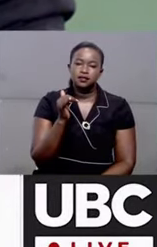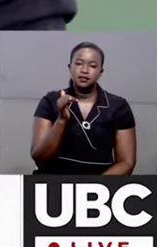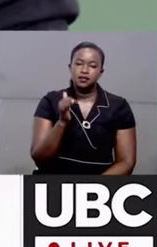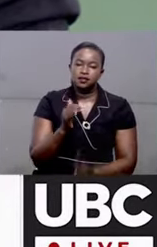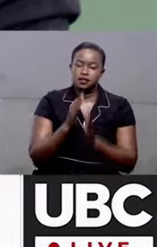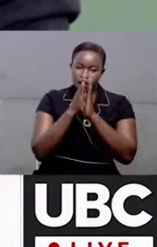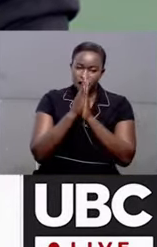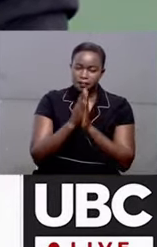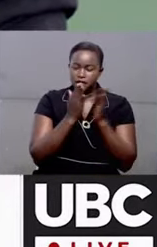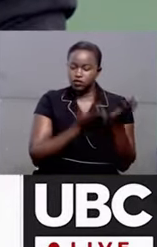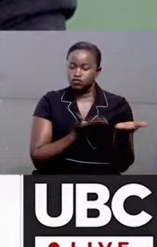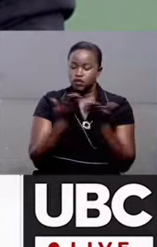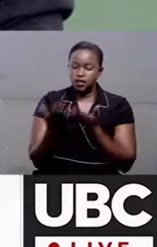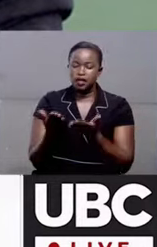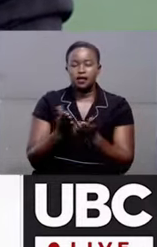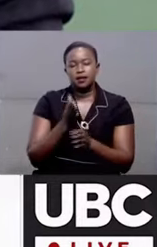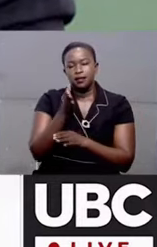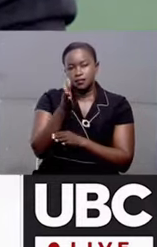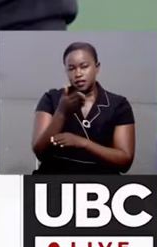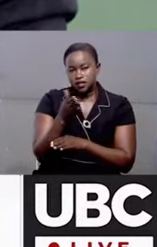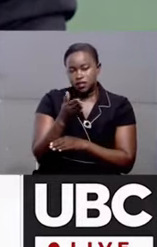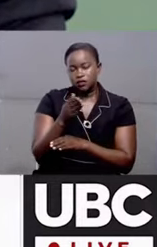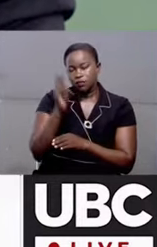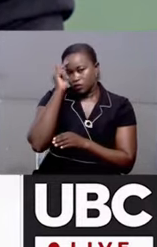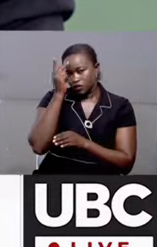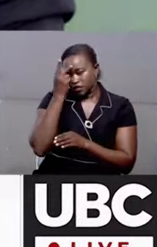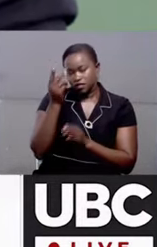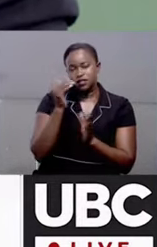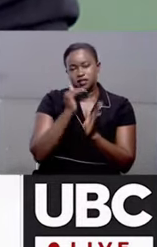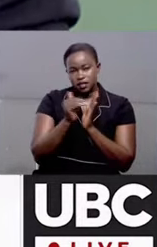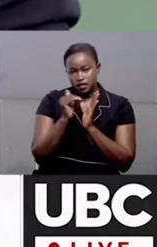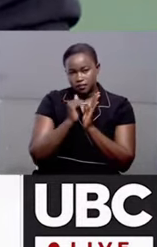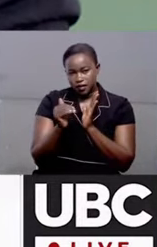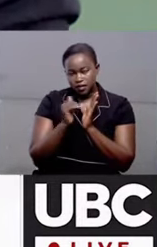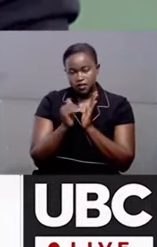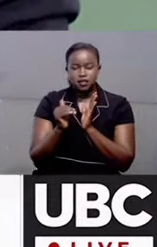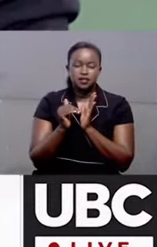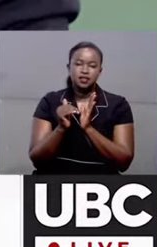I beg to lay the Ministerial Policy Statement,